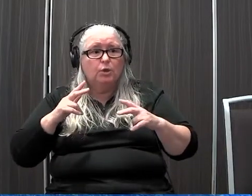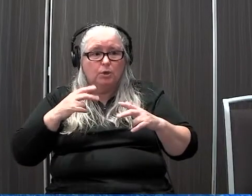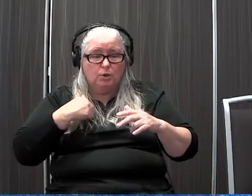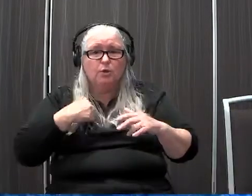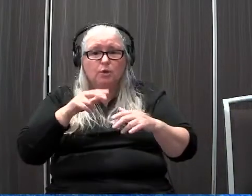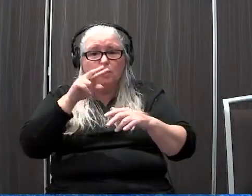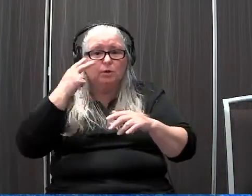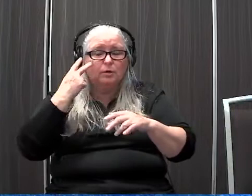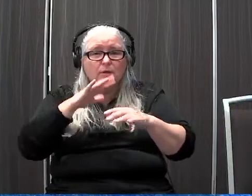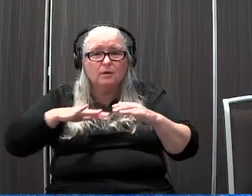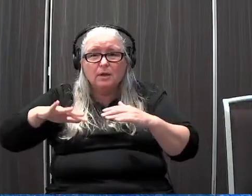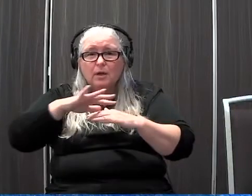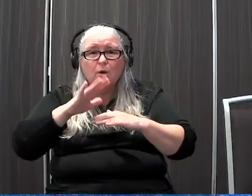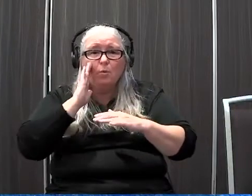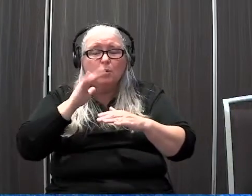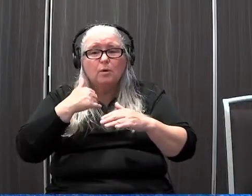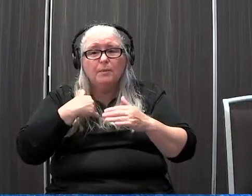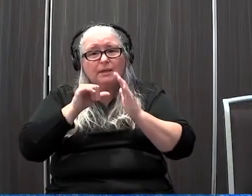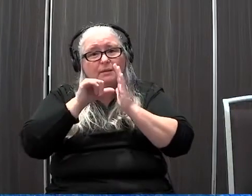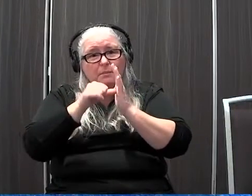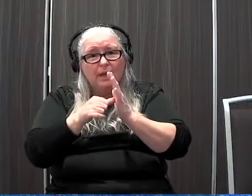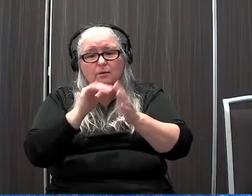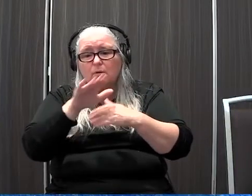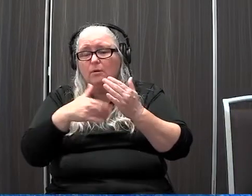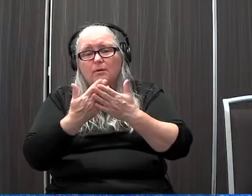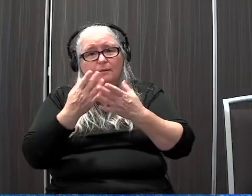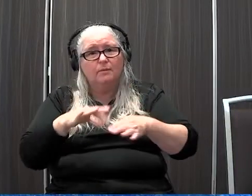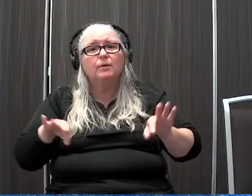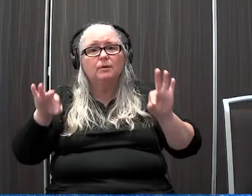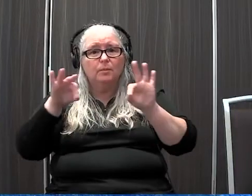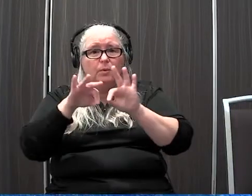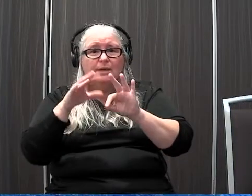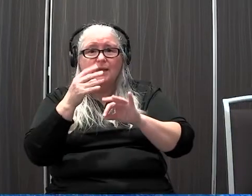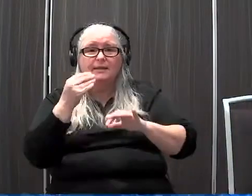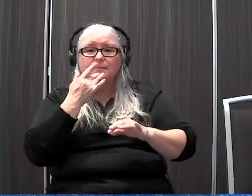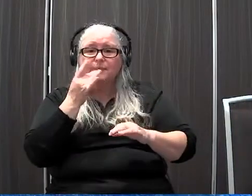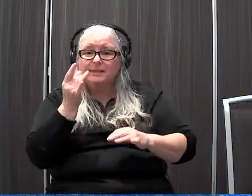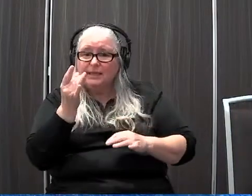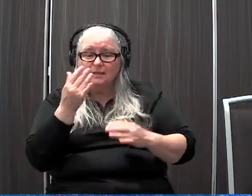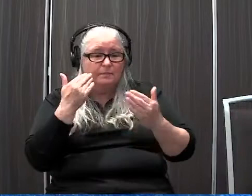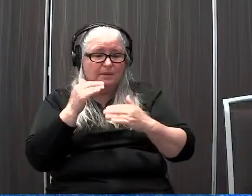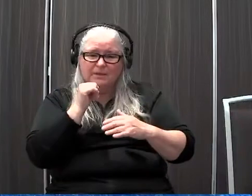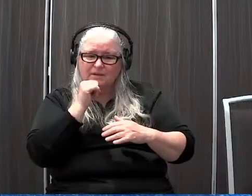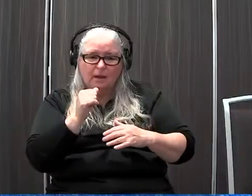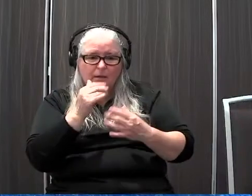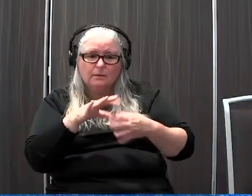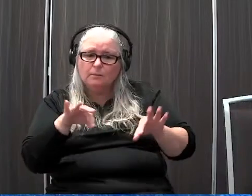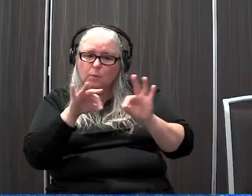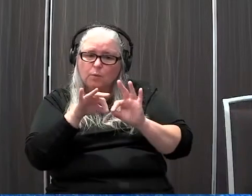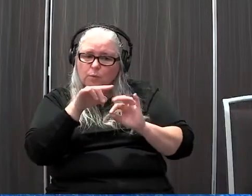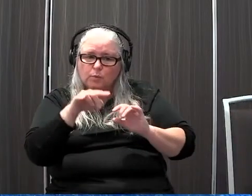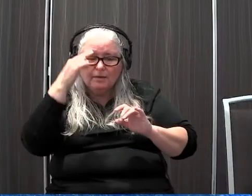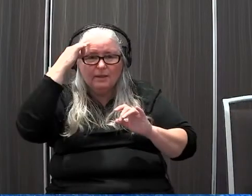on education than others, but all of them are really important. If you think of even taste, you might not think that might be have a huge